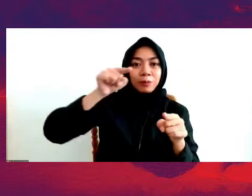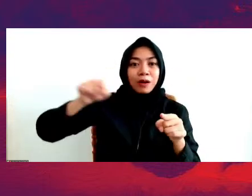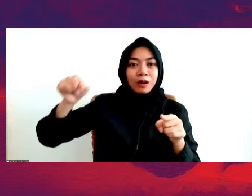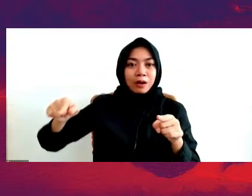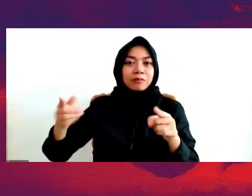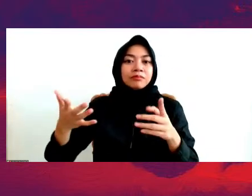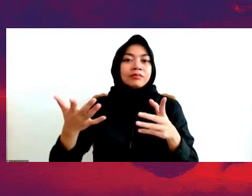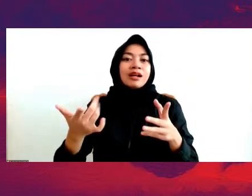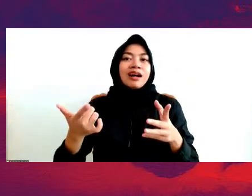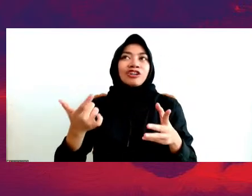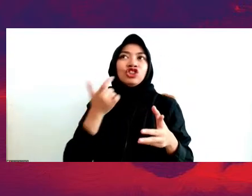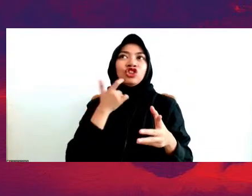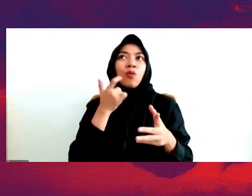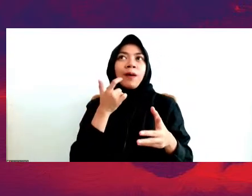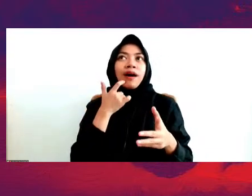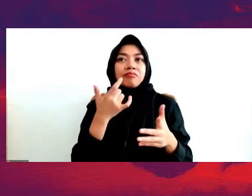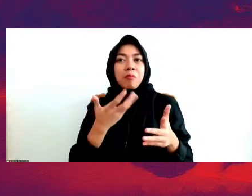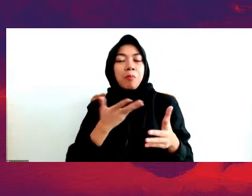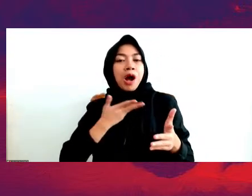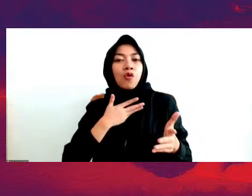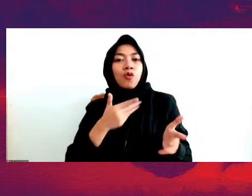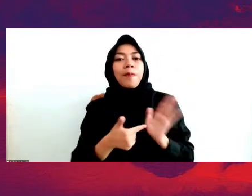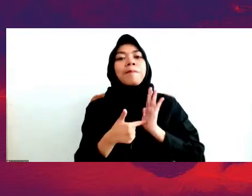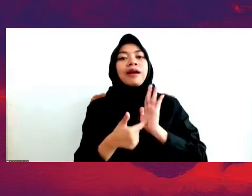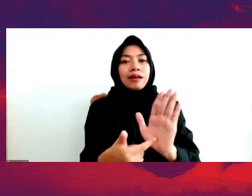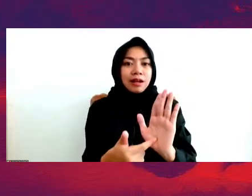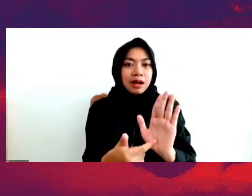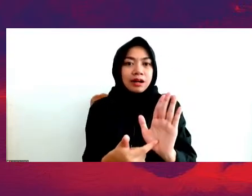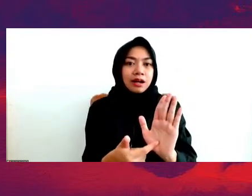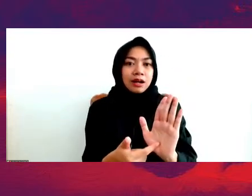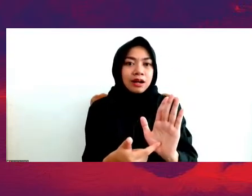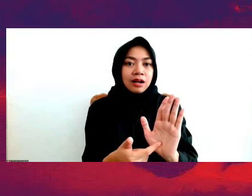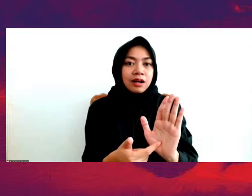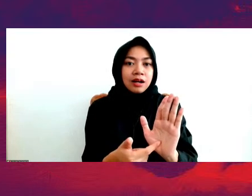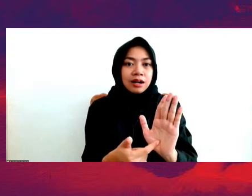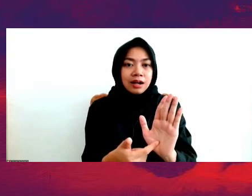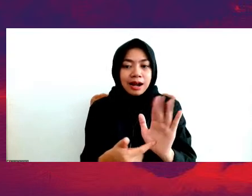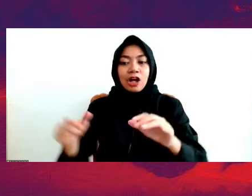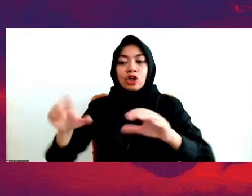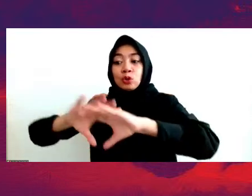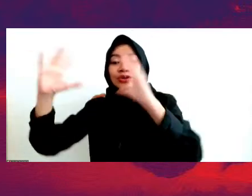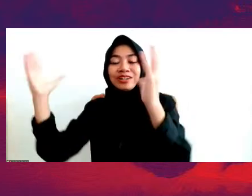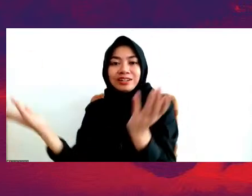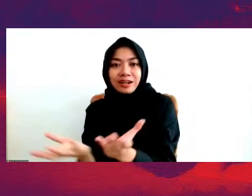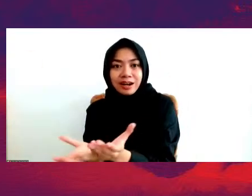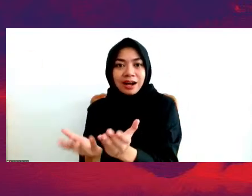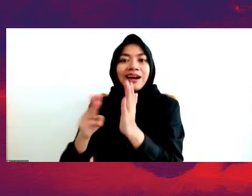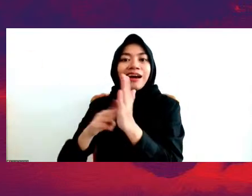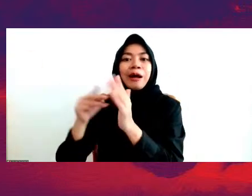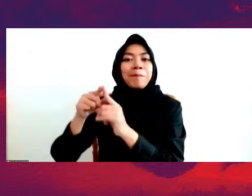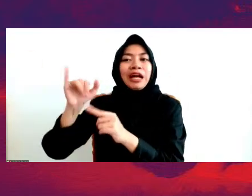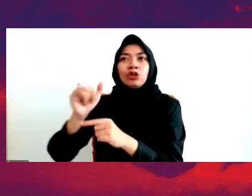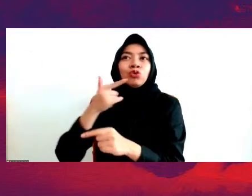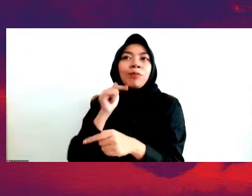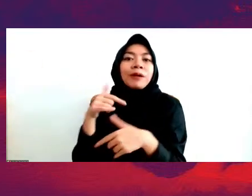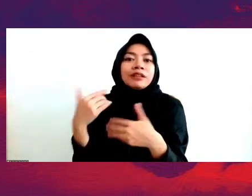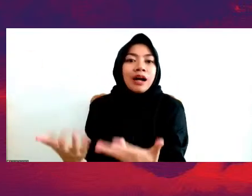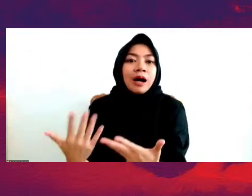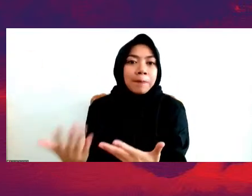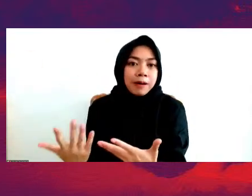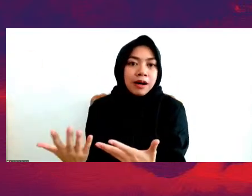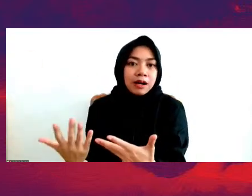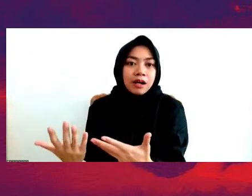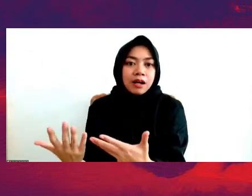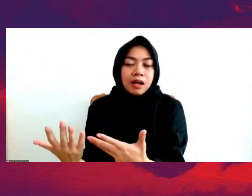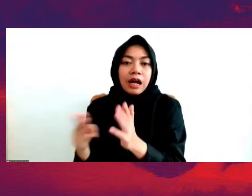a side step to share with you the Global Multidimensional Poverty Index, or widely known as the